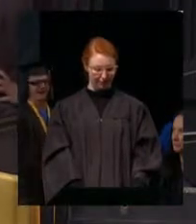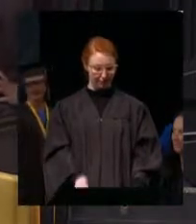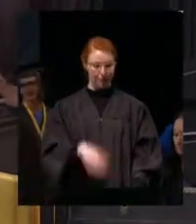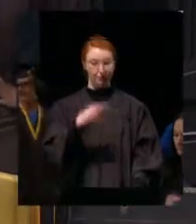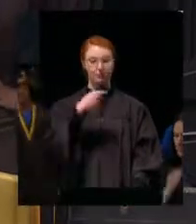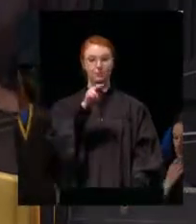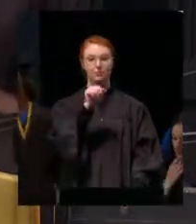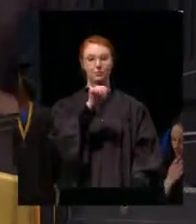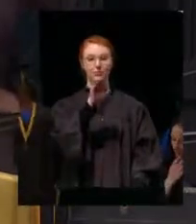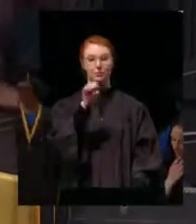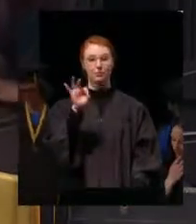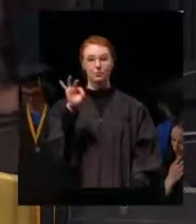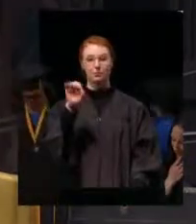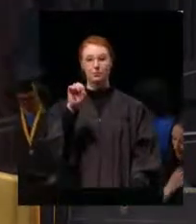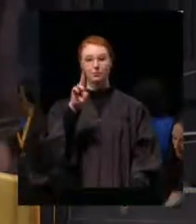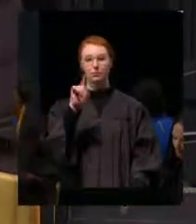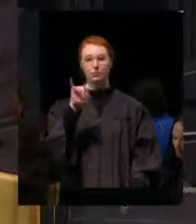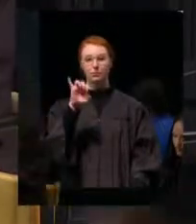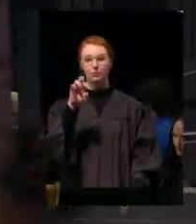Grace Fortier.